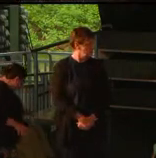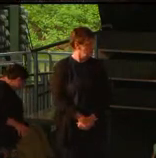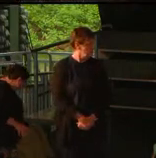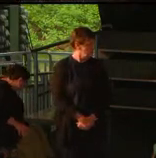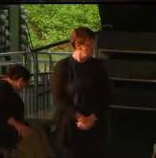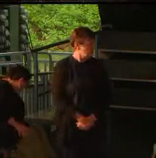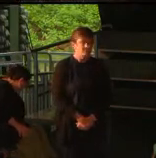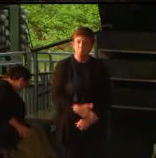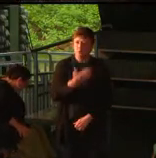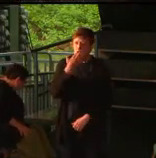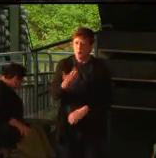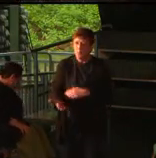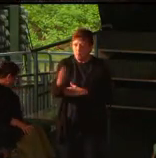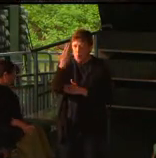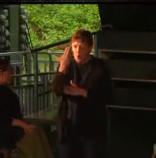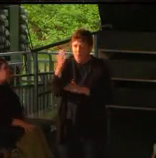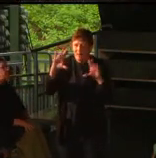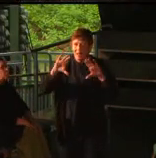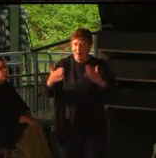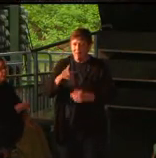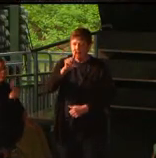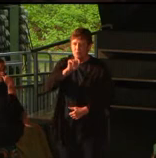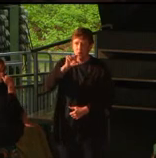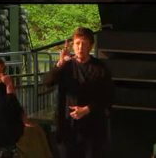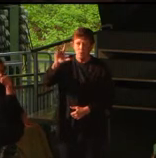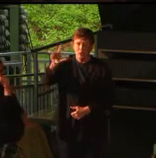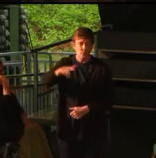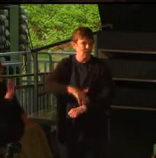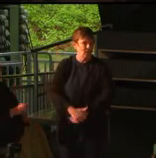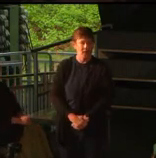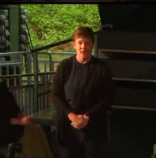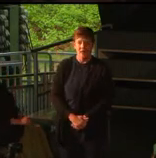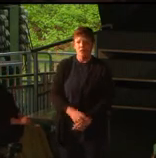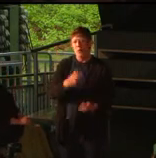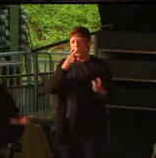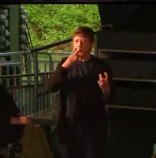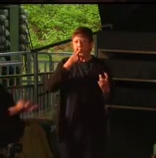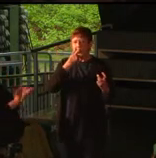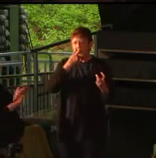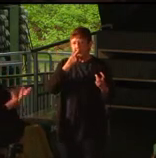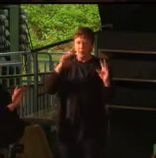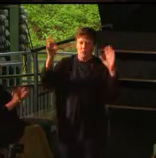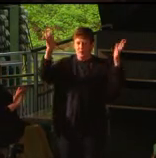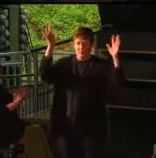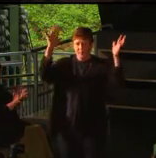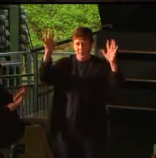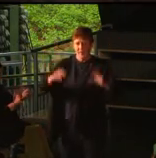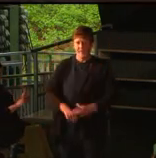Good morning, class of 2023.